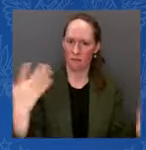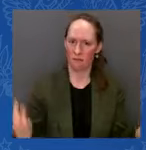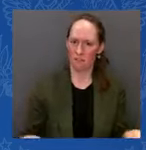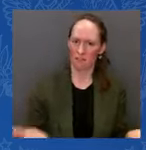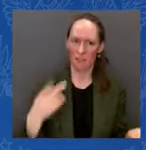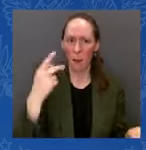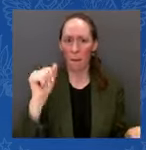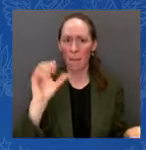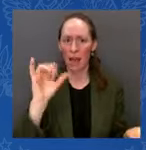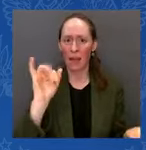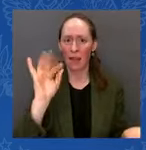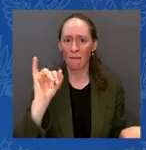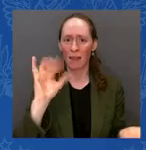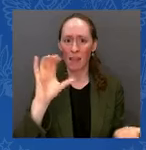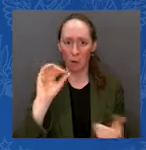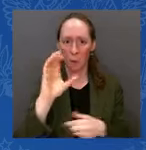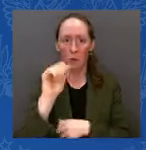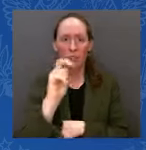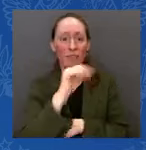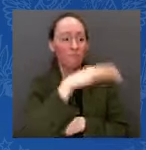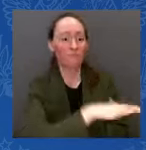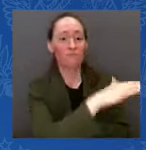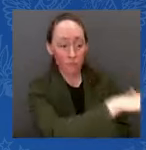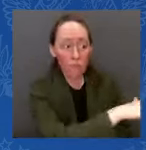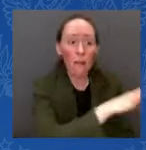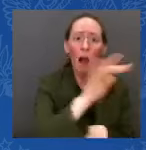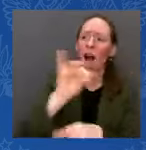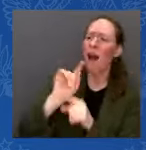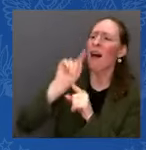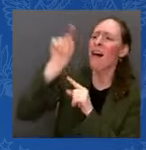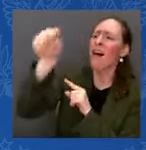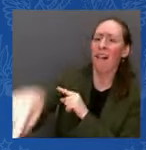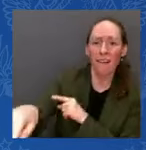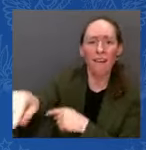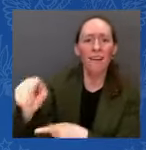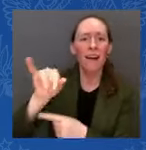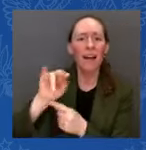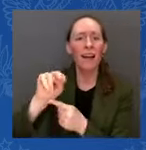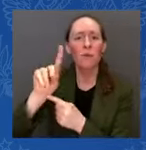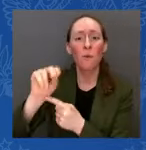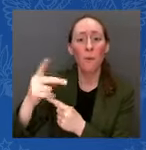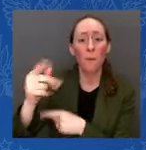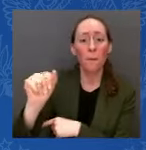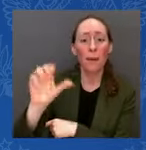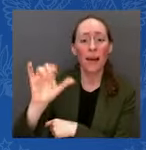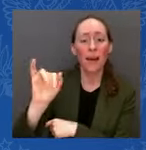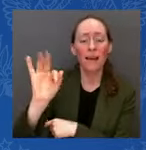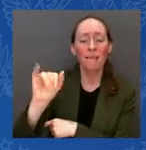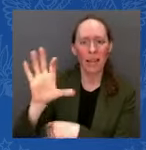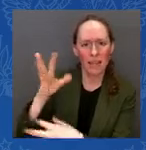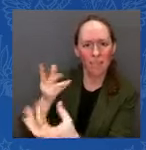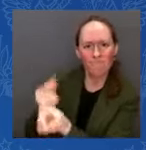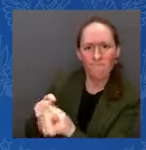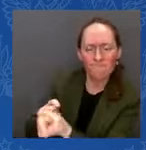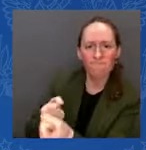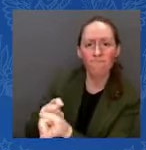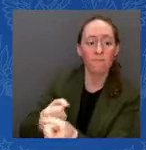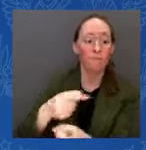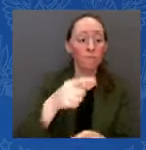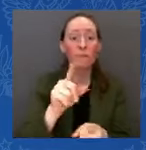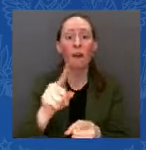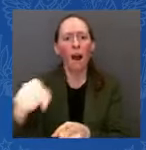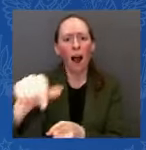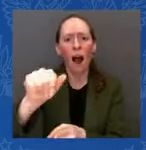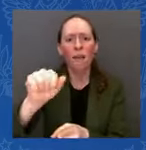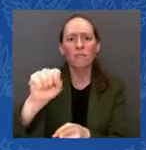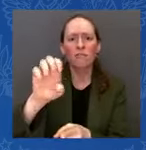the region, from ASEAN to Pacific Islanders to the People's Republic of China. In fact, our leadership in the Pacific has been the benefit